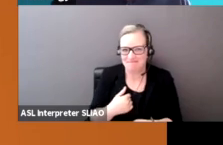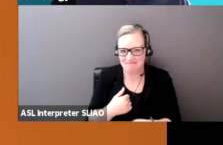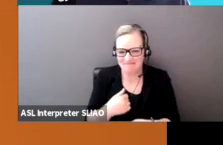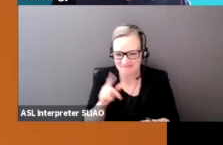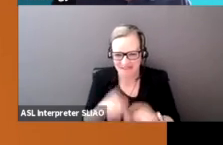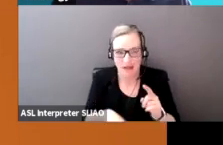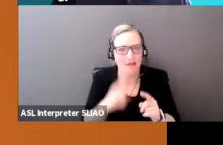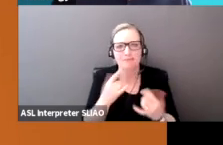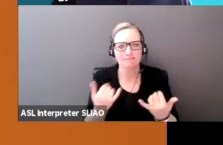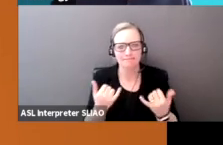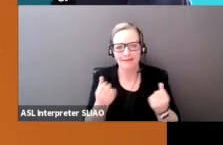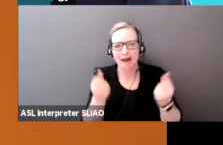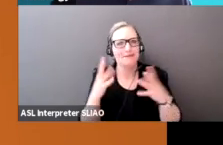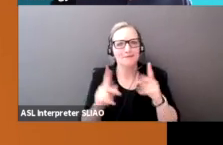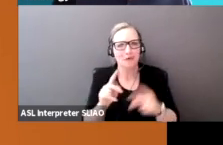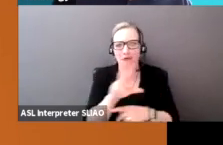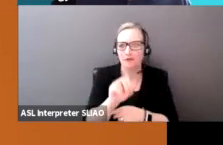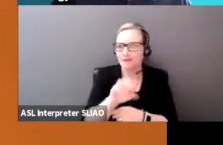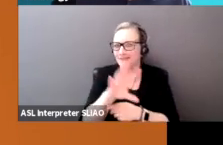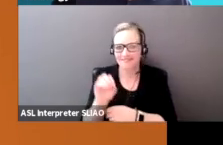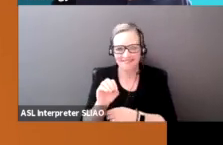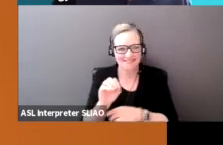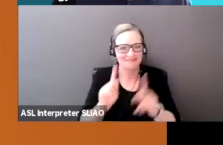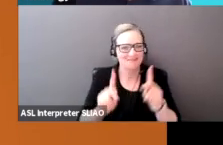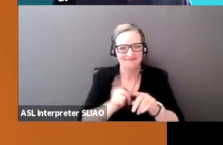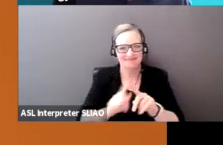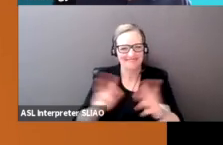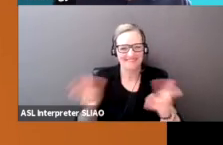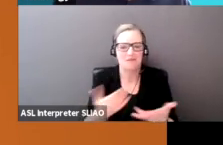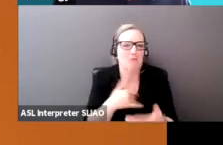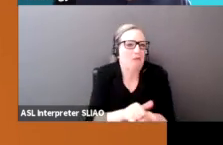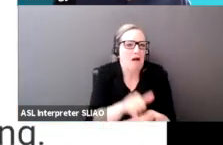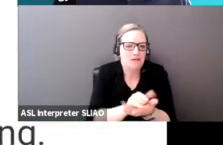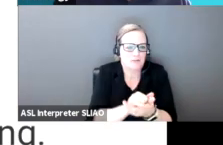many folks show up. So let's get on with it.